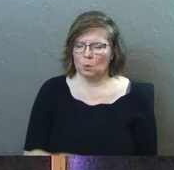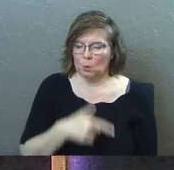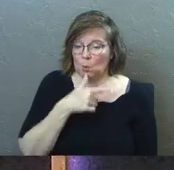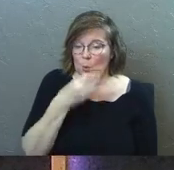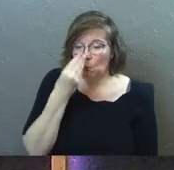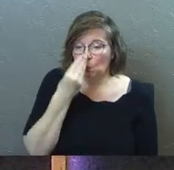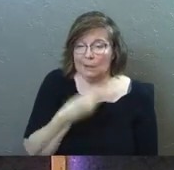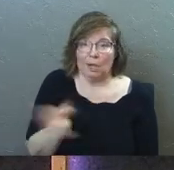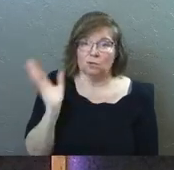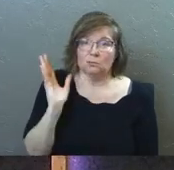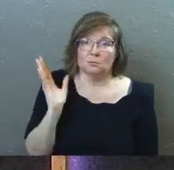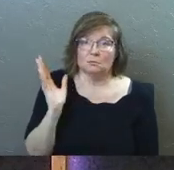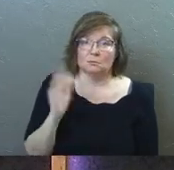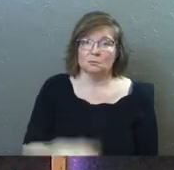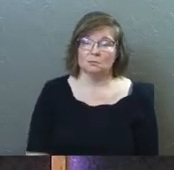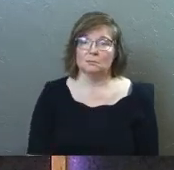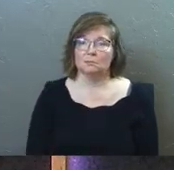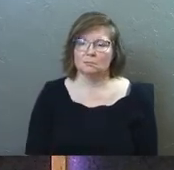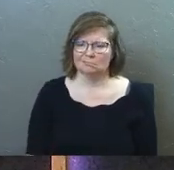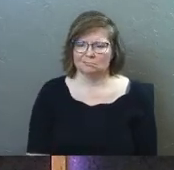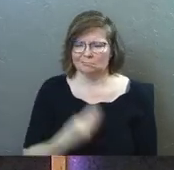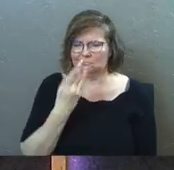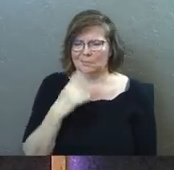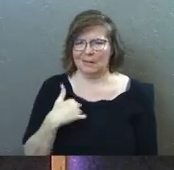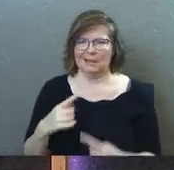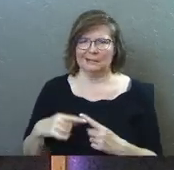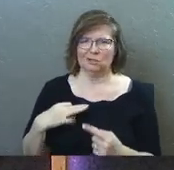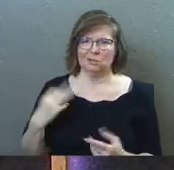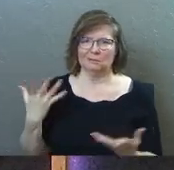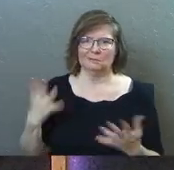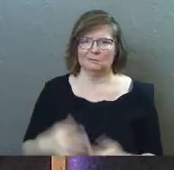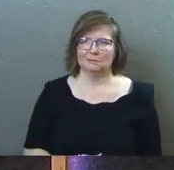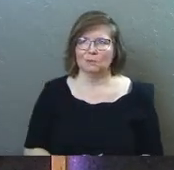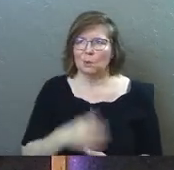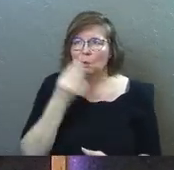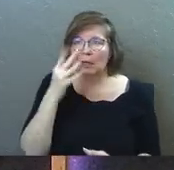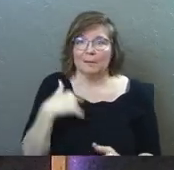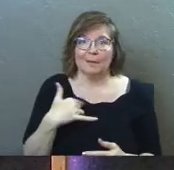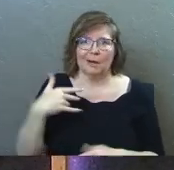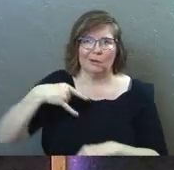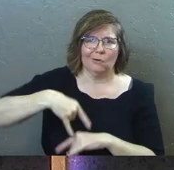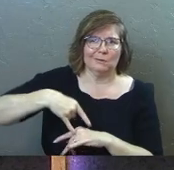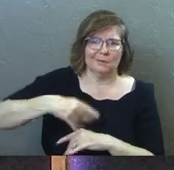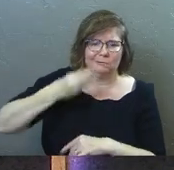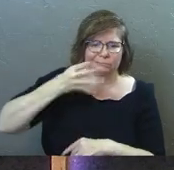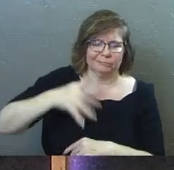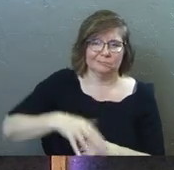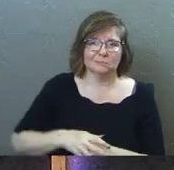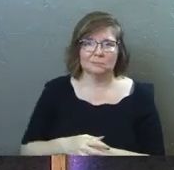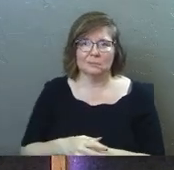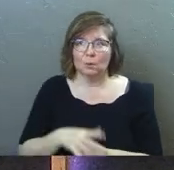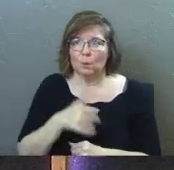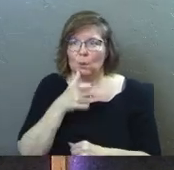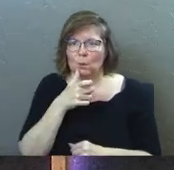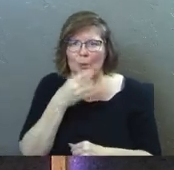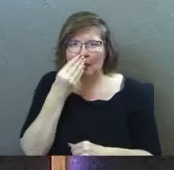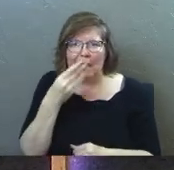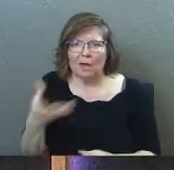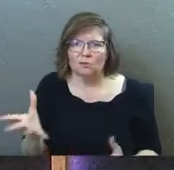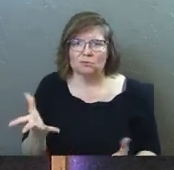Who cares? Who cares about a t-shirt? Who cares about a yard sign? Who